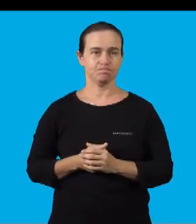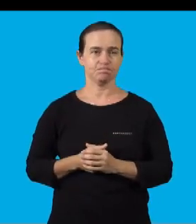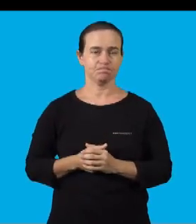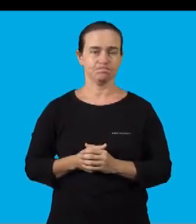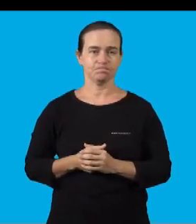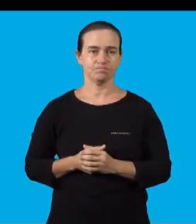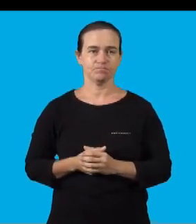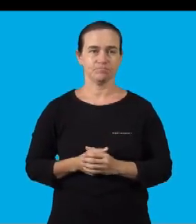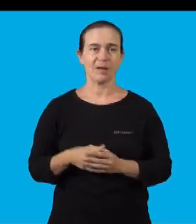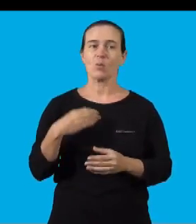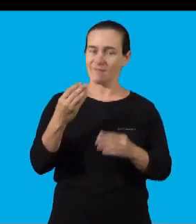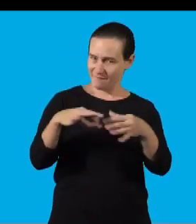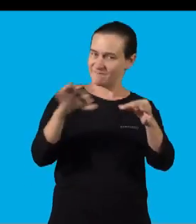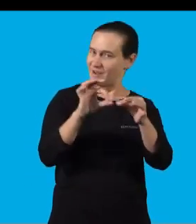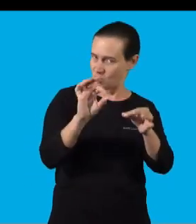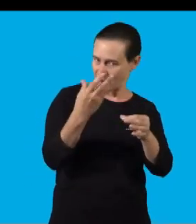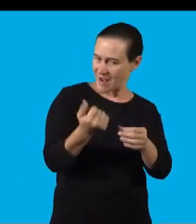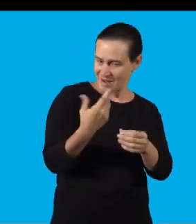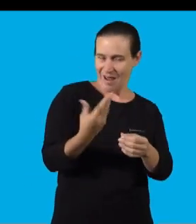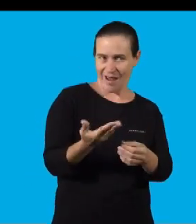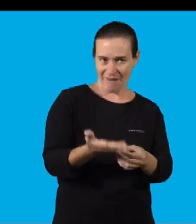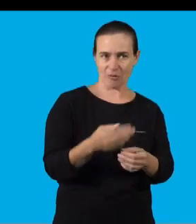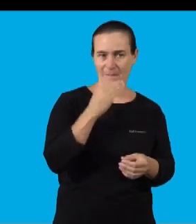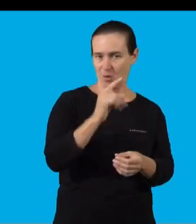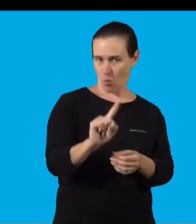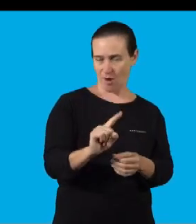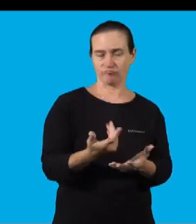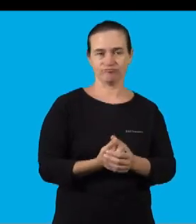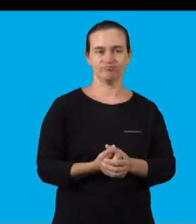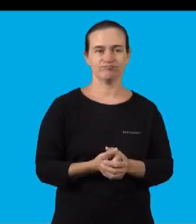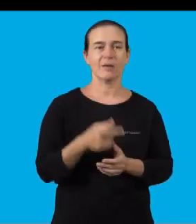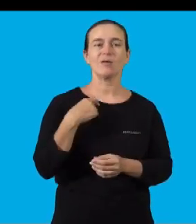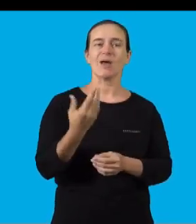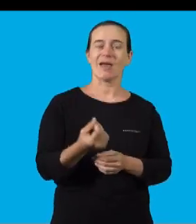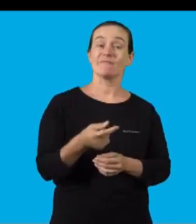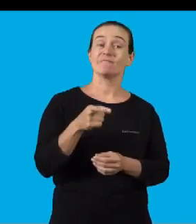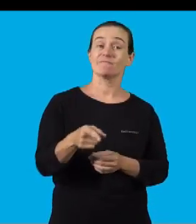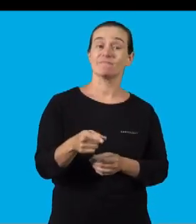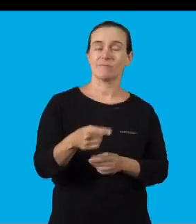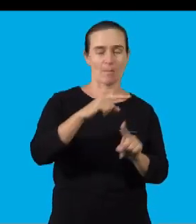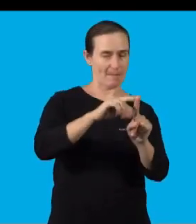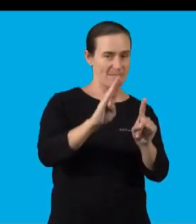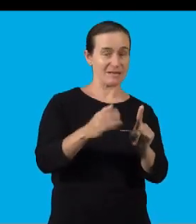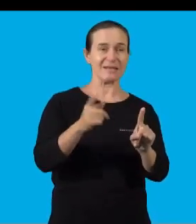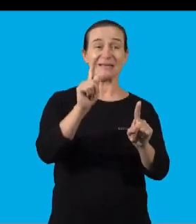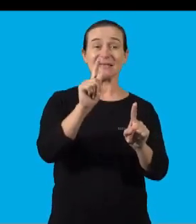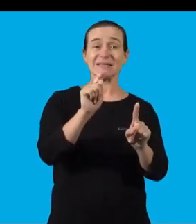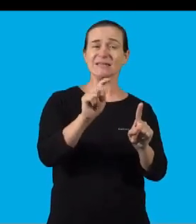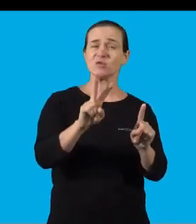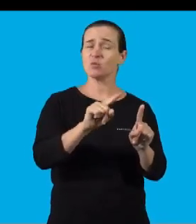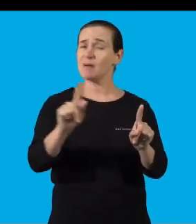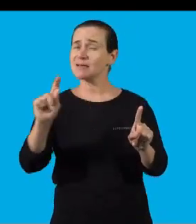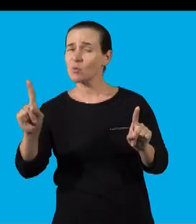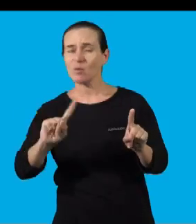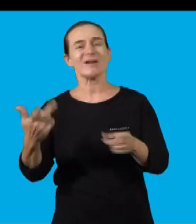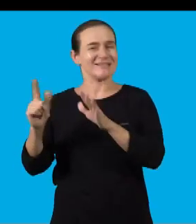t1. Now, we already have our a, which is 1, and of course, we already have our t2 minus